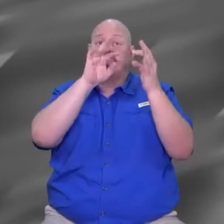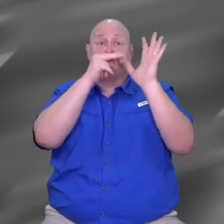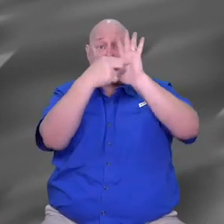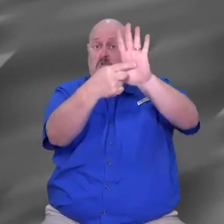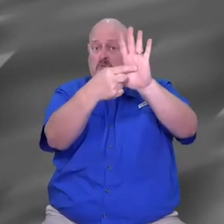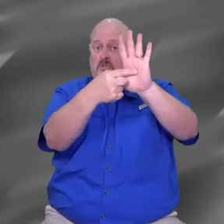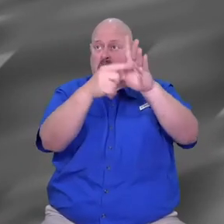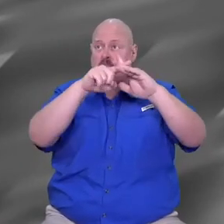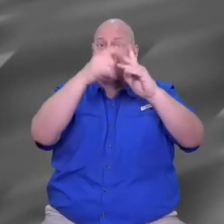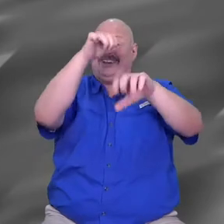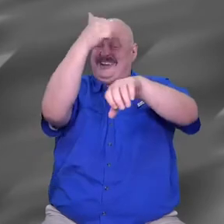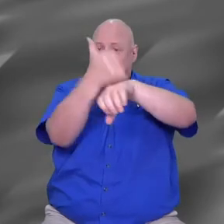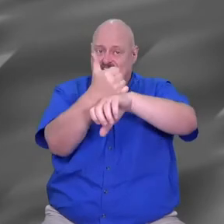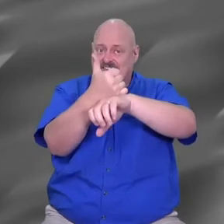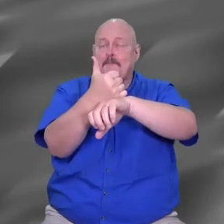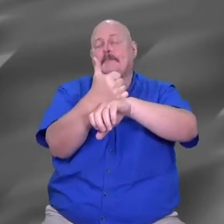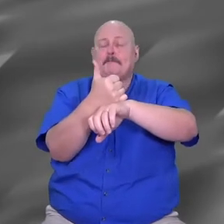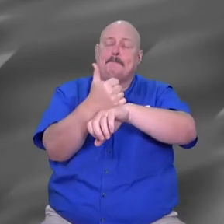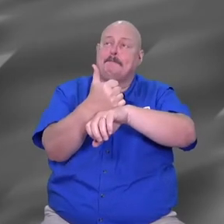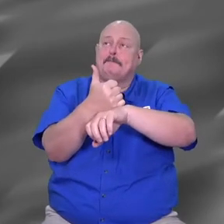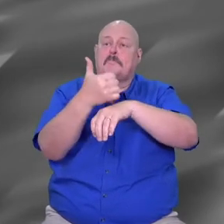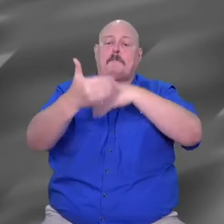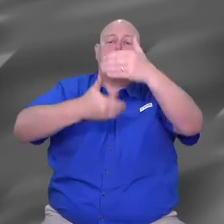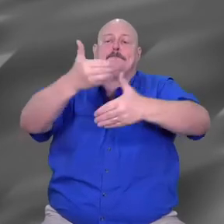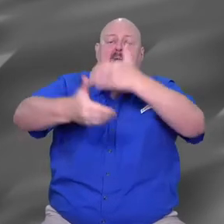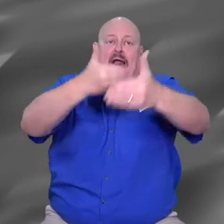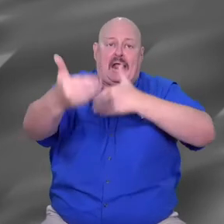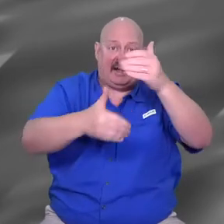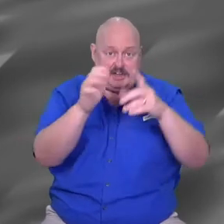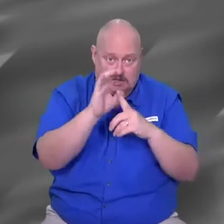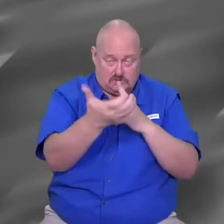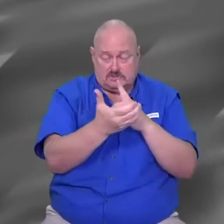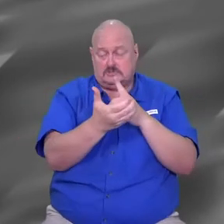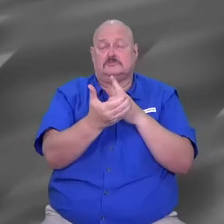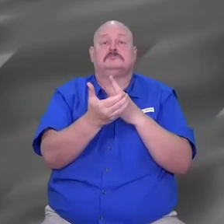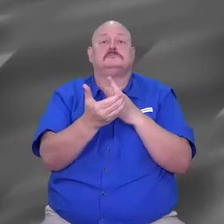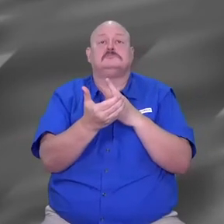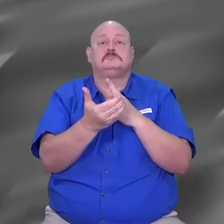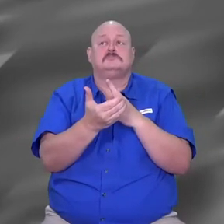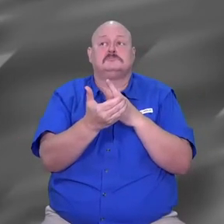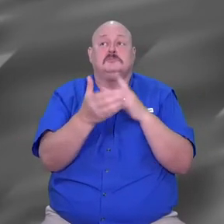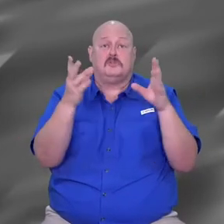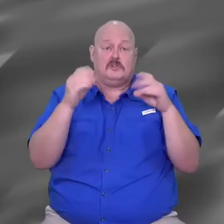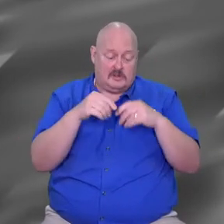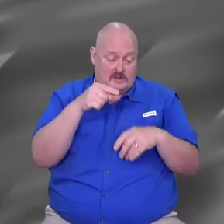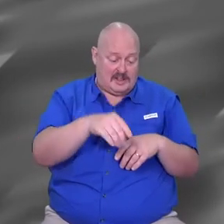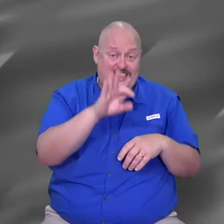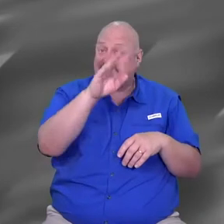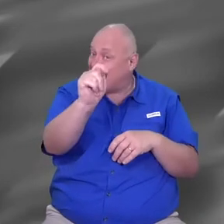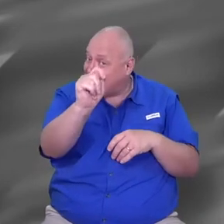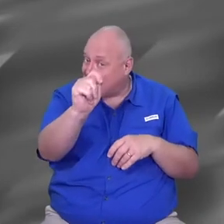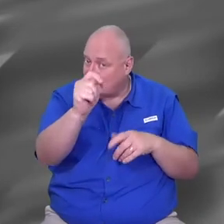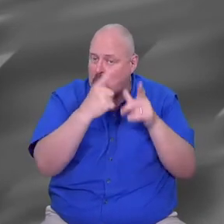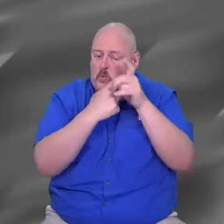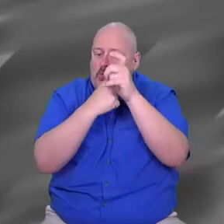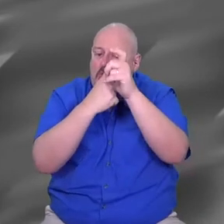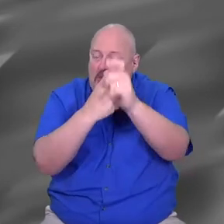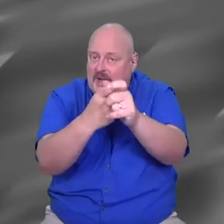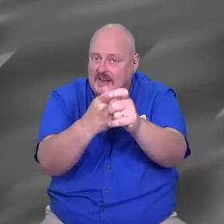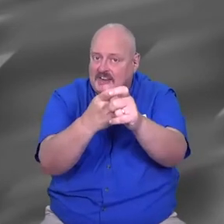began to establish, unfortunately, a pattern in our culture that is well received. Their feet ran